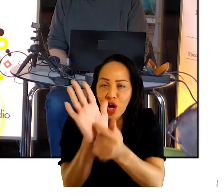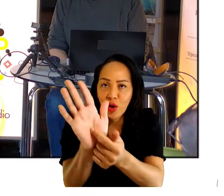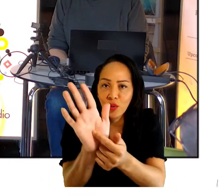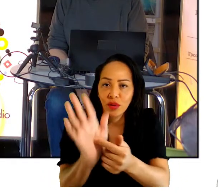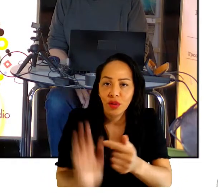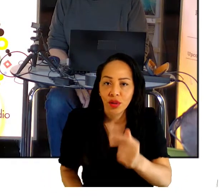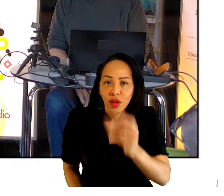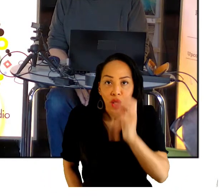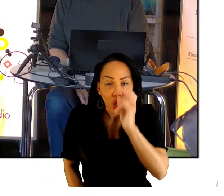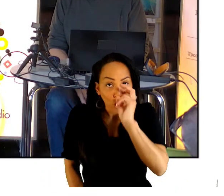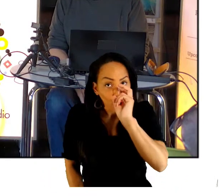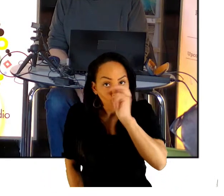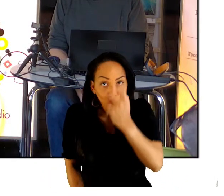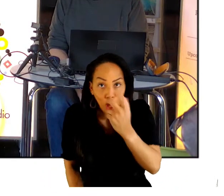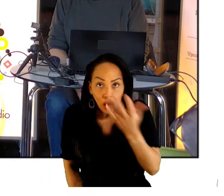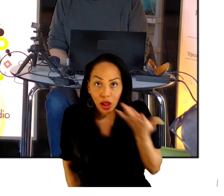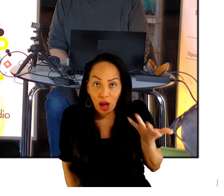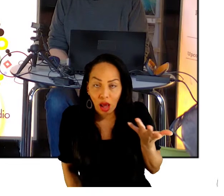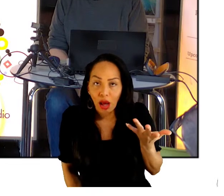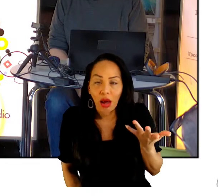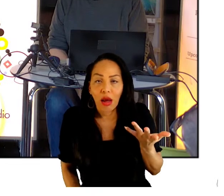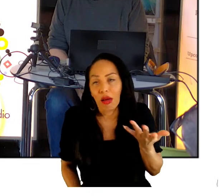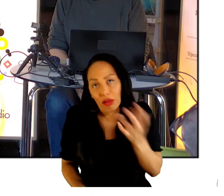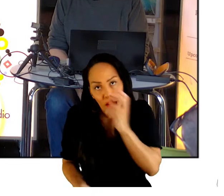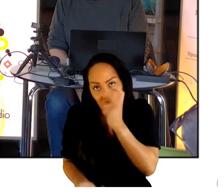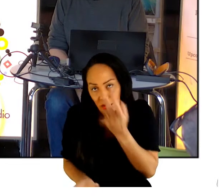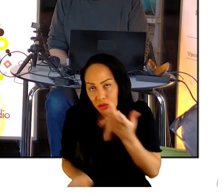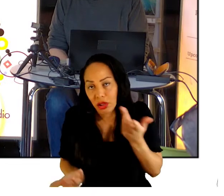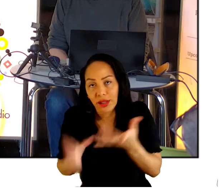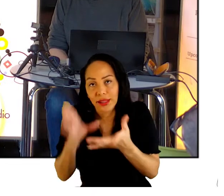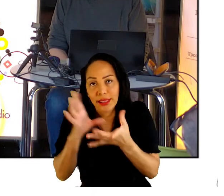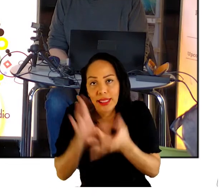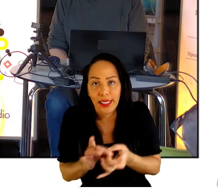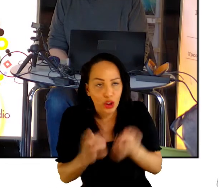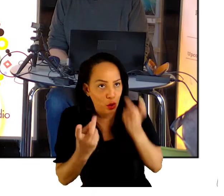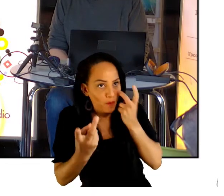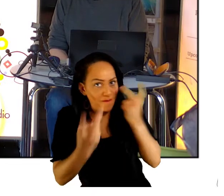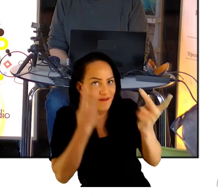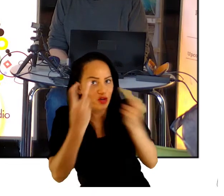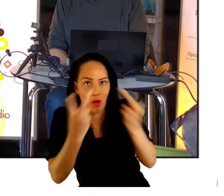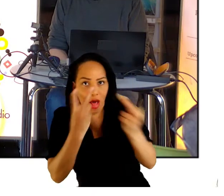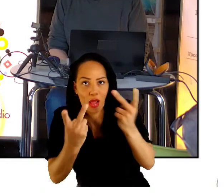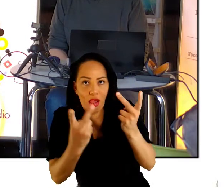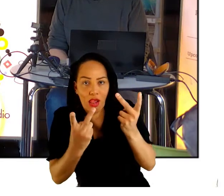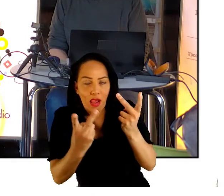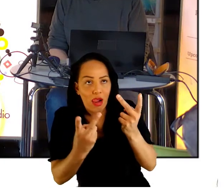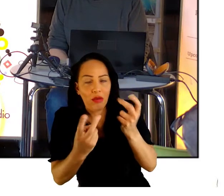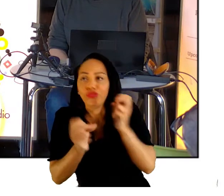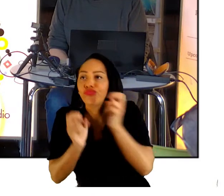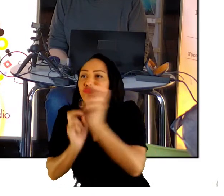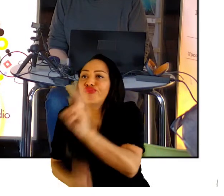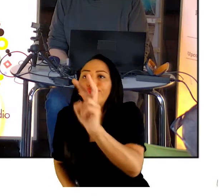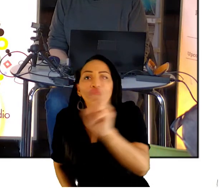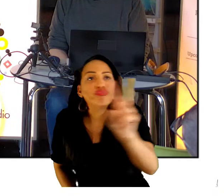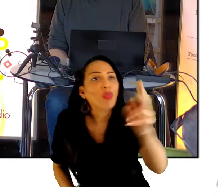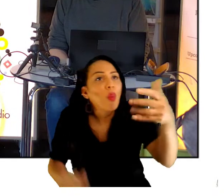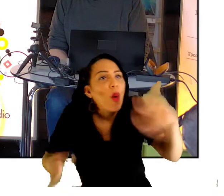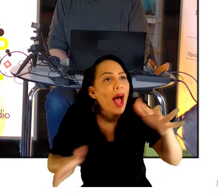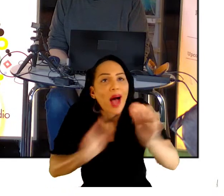spectacle because it is spectacular and unusual to see these skills. Which is wonderful. At the same